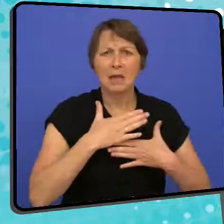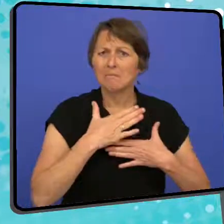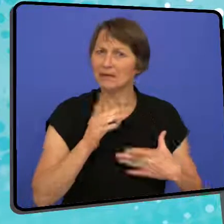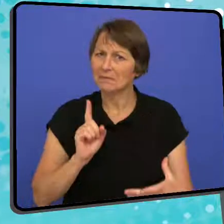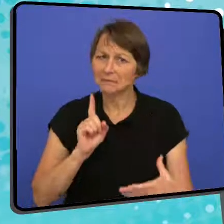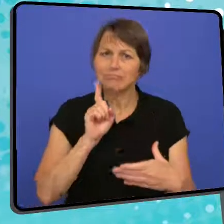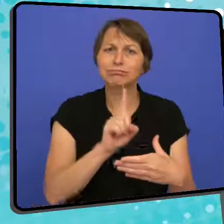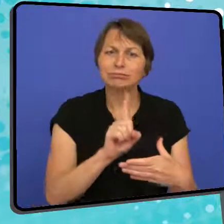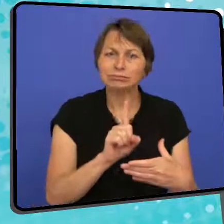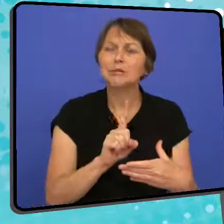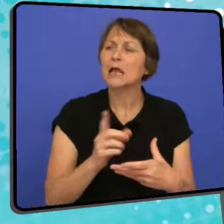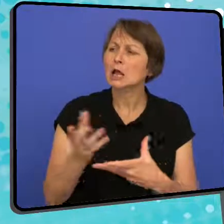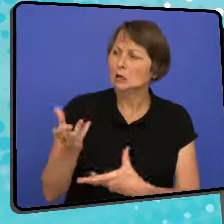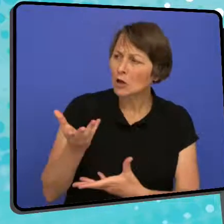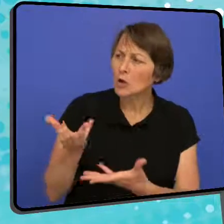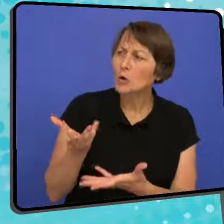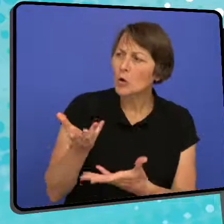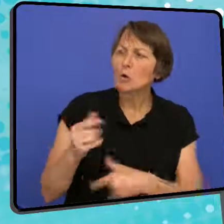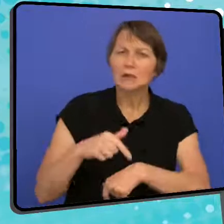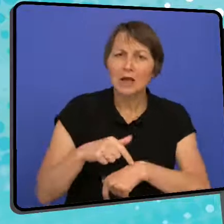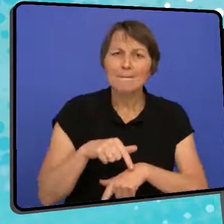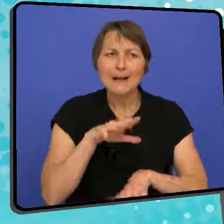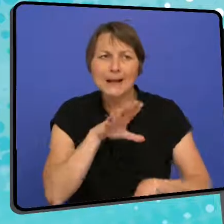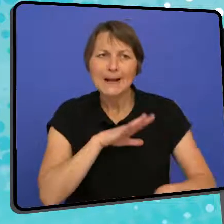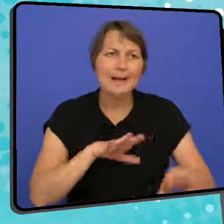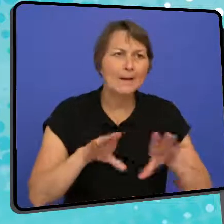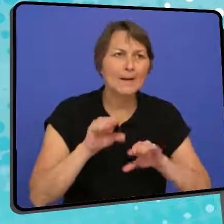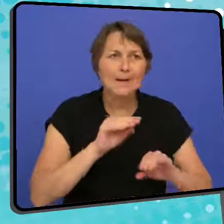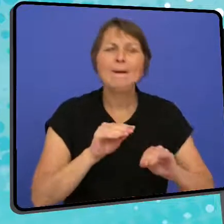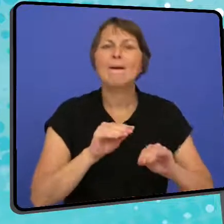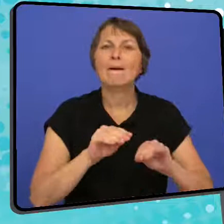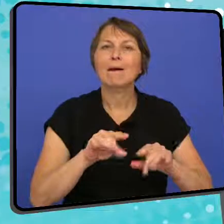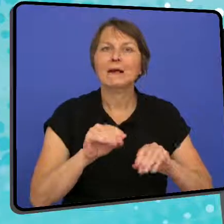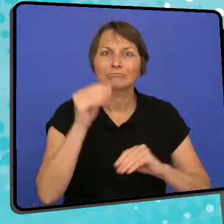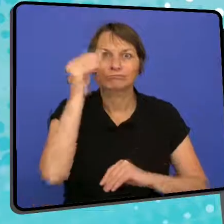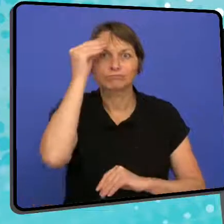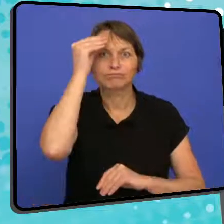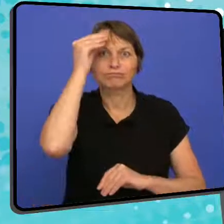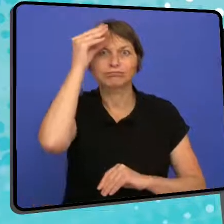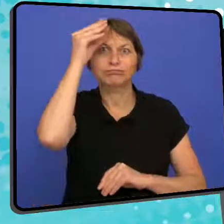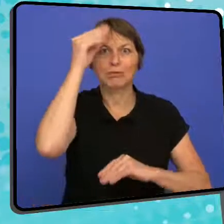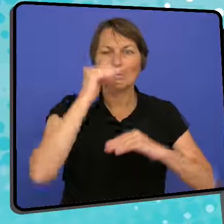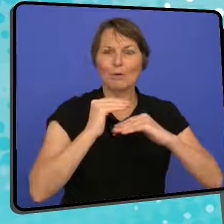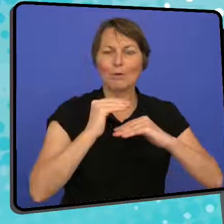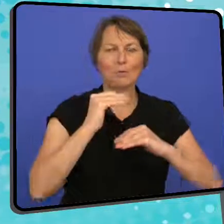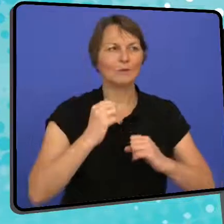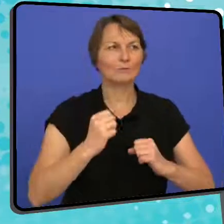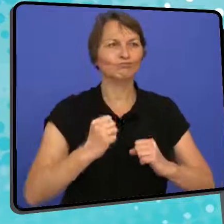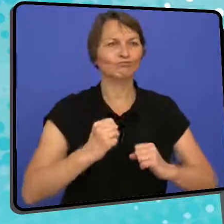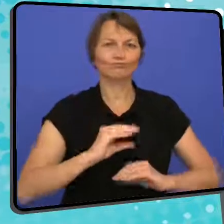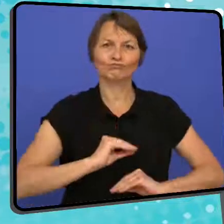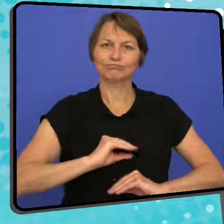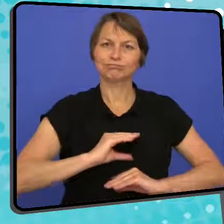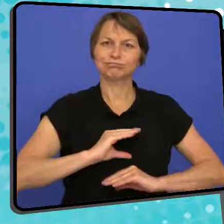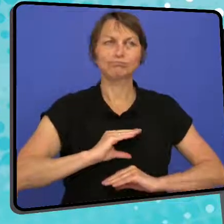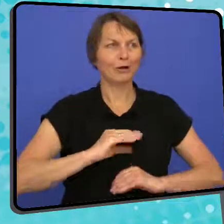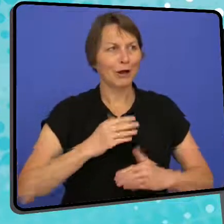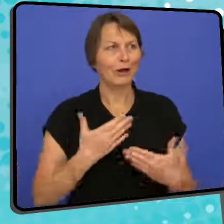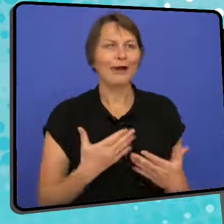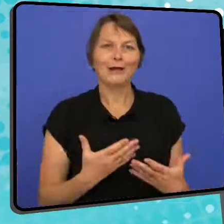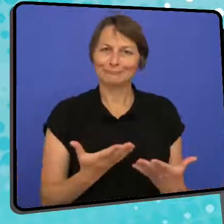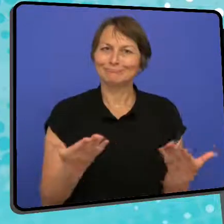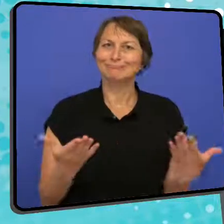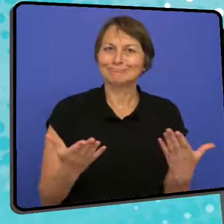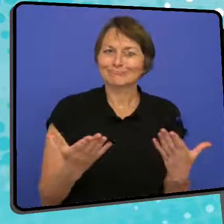give me some time also to learn that part. And so that's how we ended up having a great